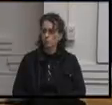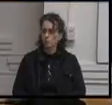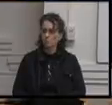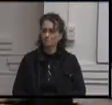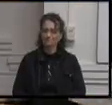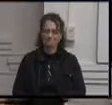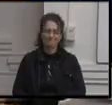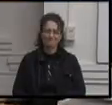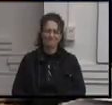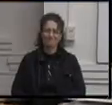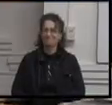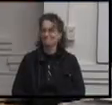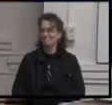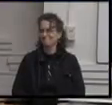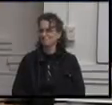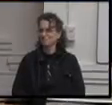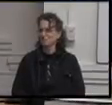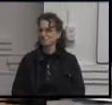I think they did.